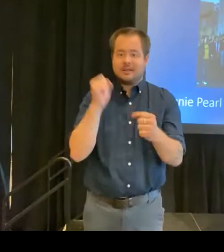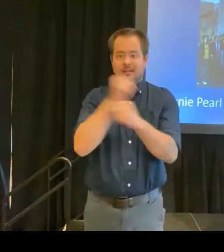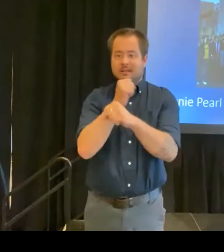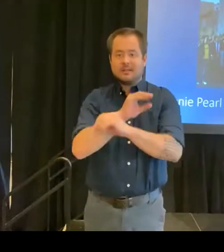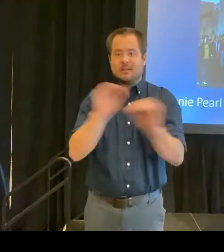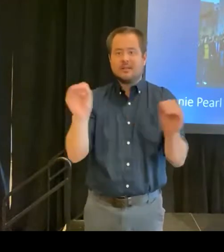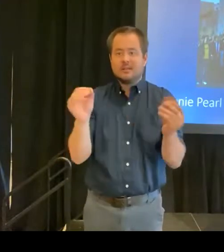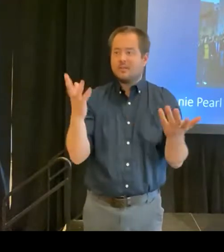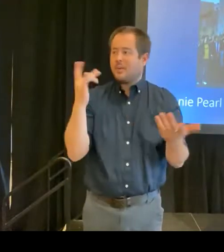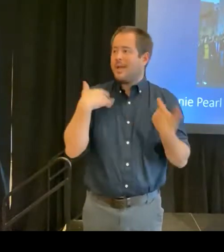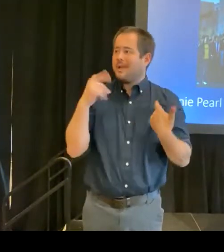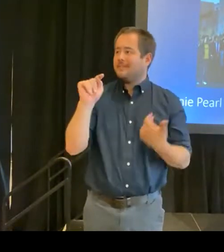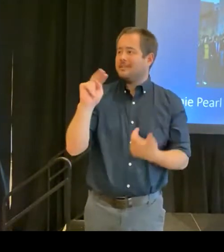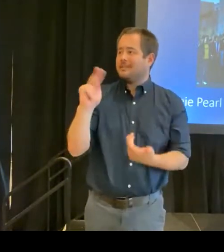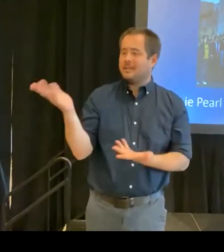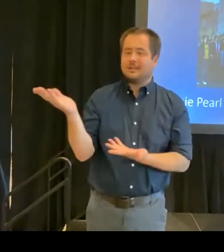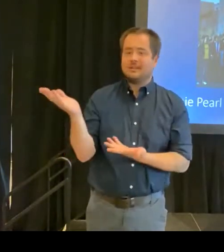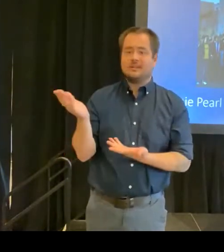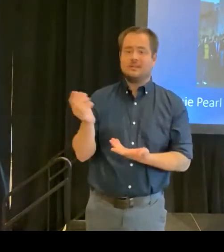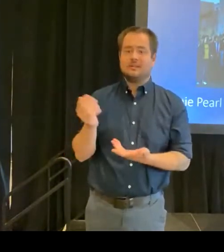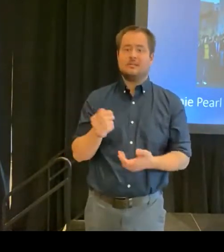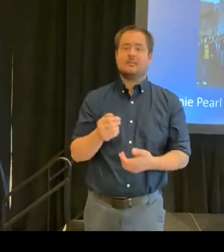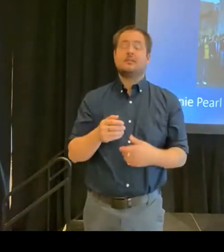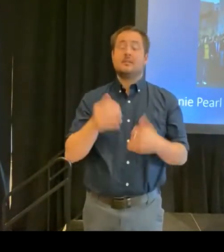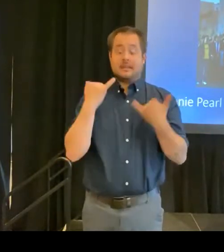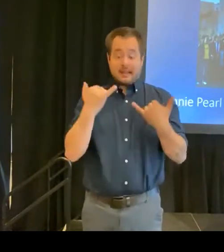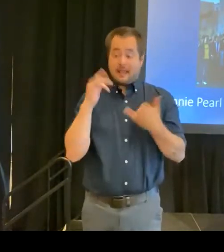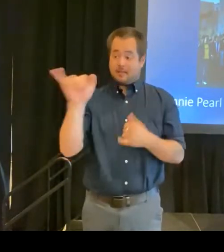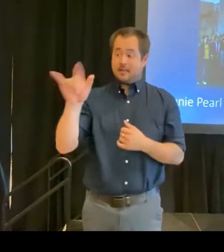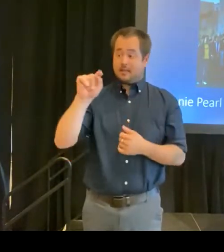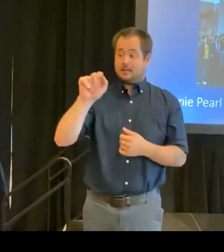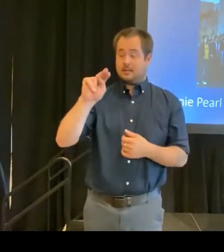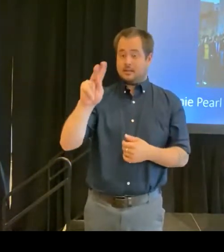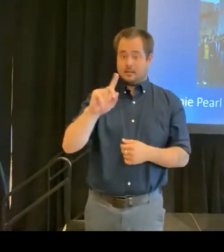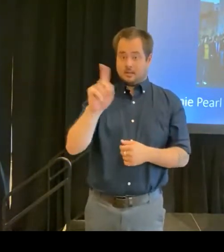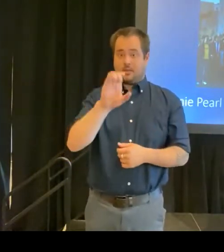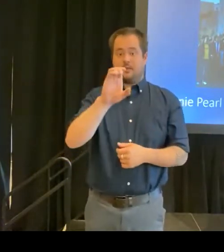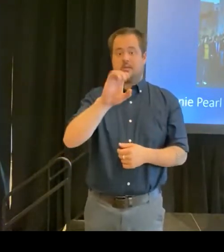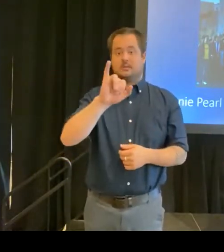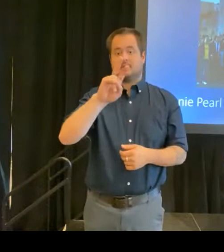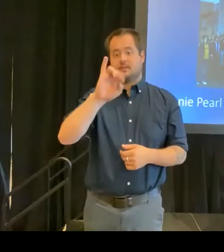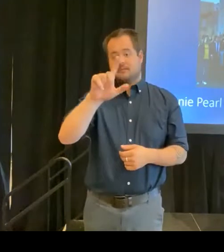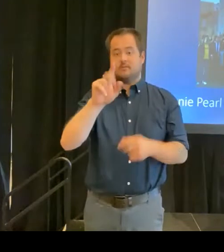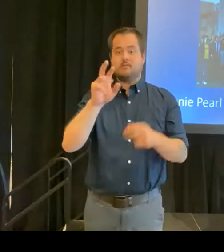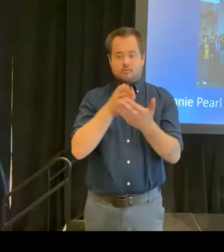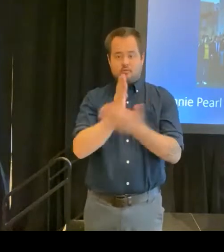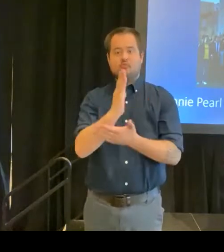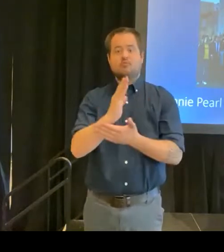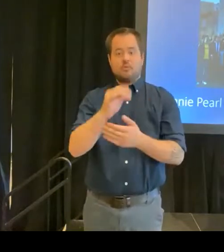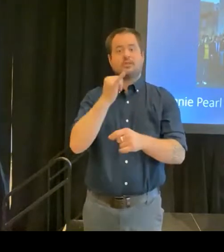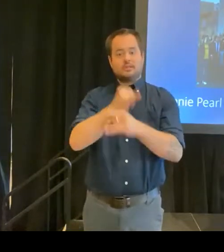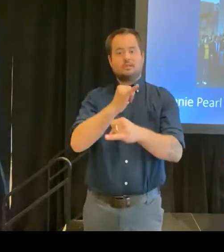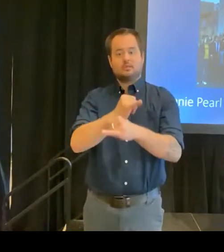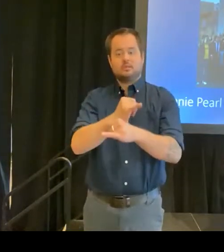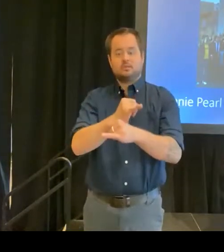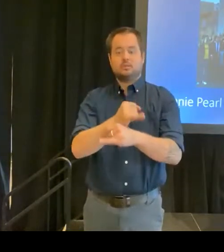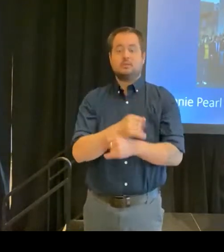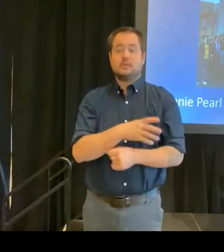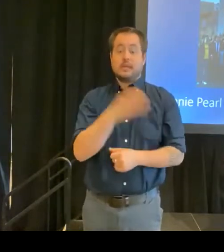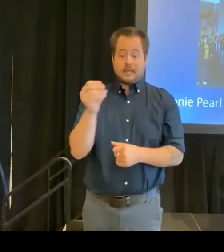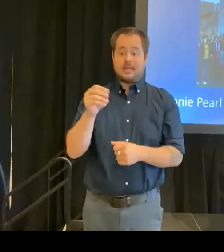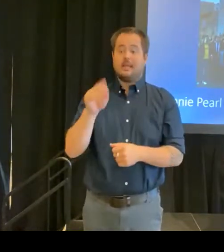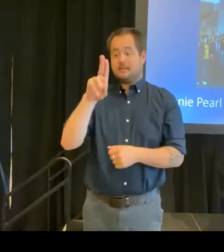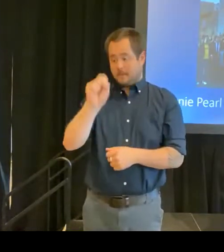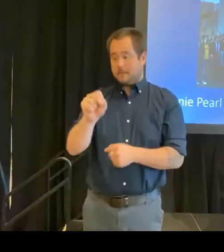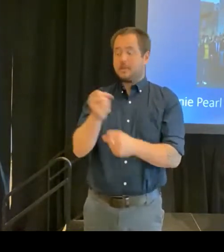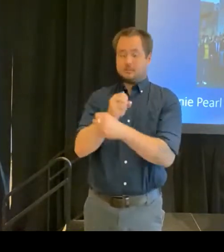The tank is in the Civil Rights Institute. And the bus that was bombed in Anderson, Alabama